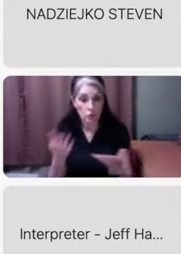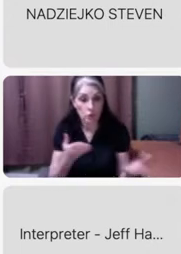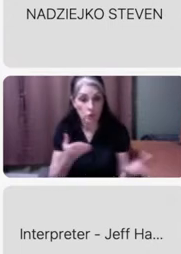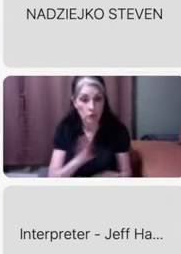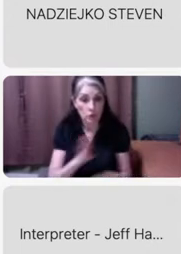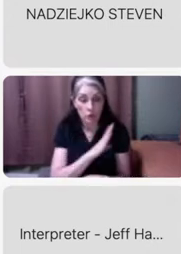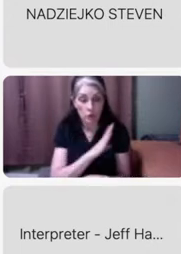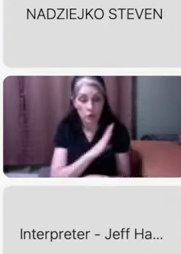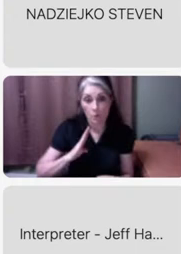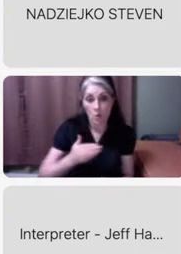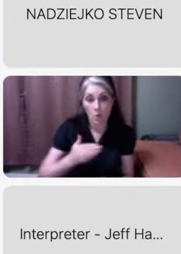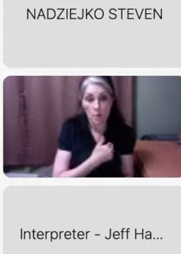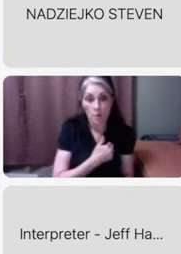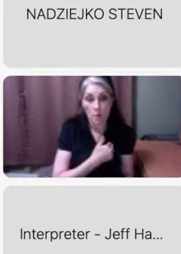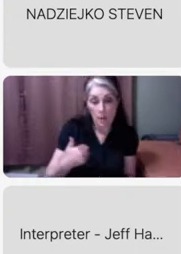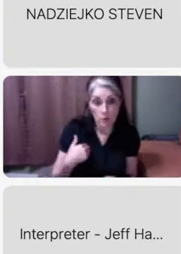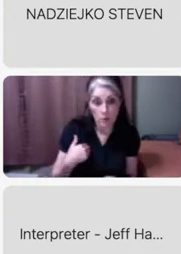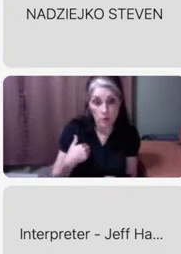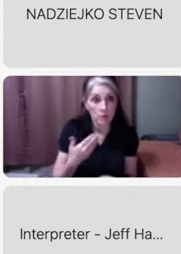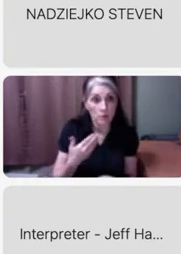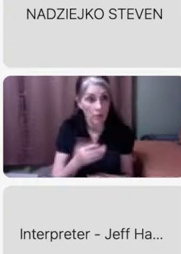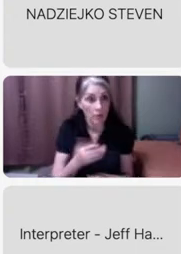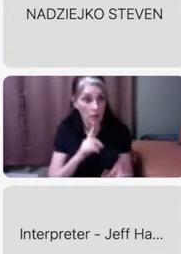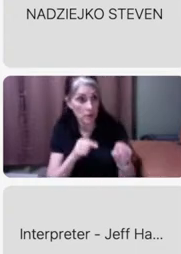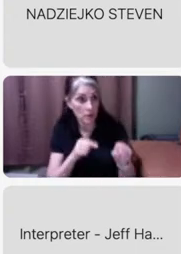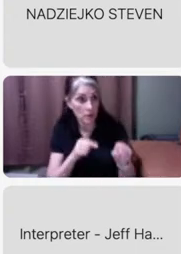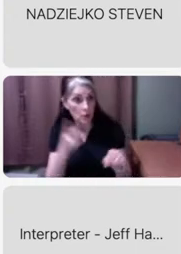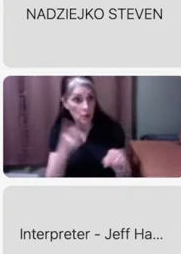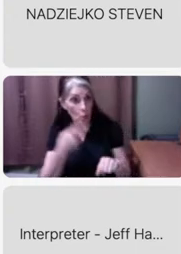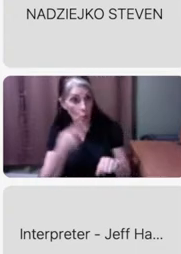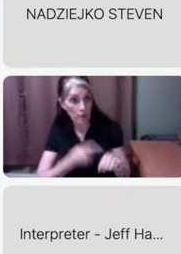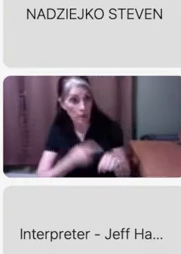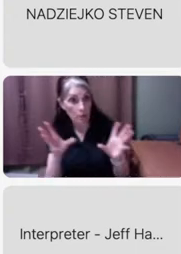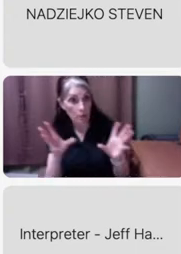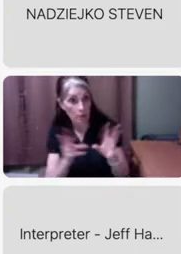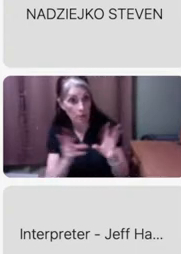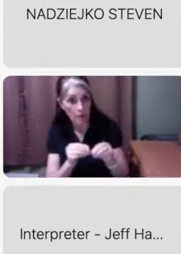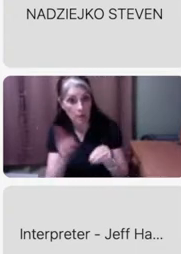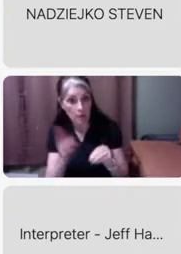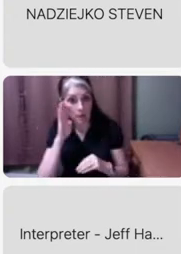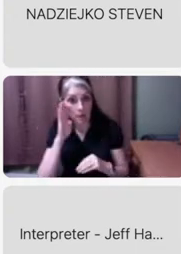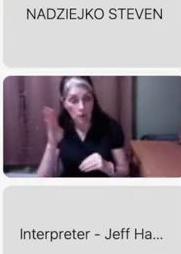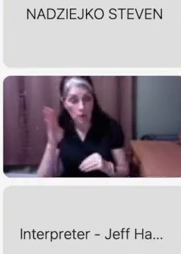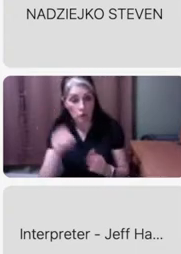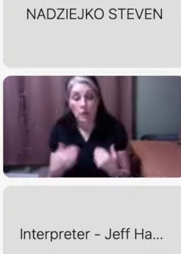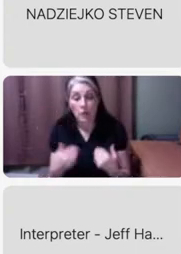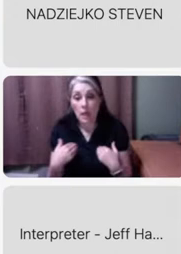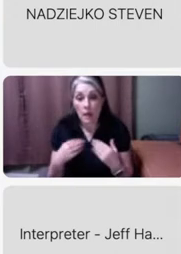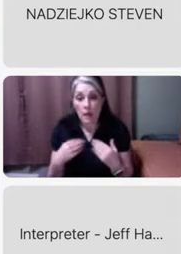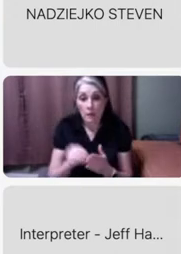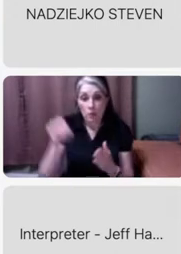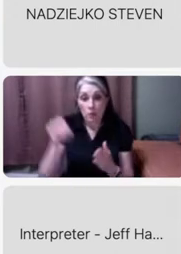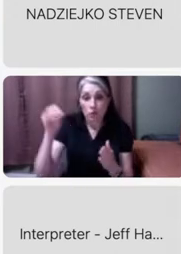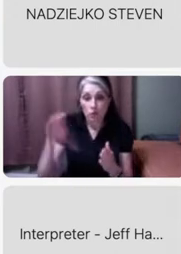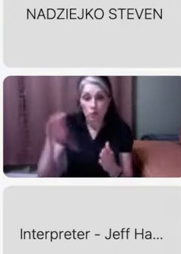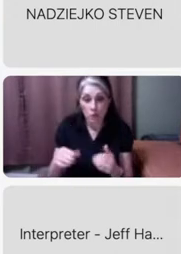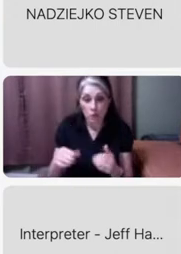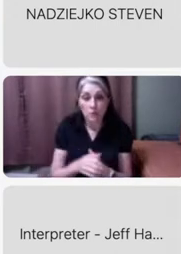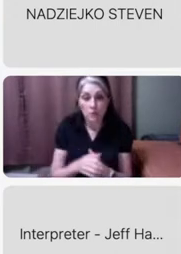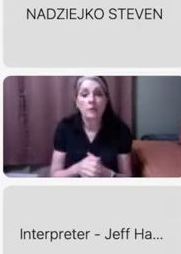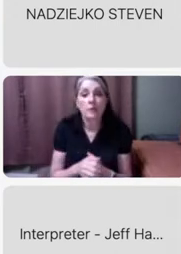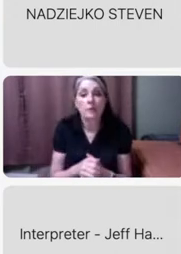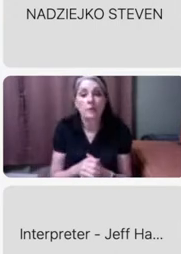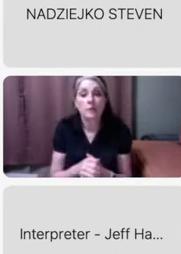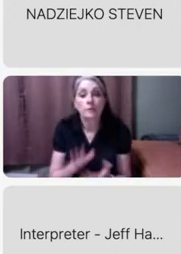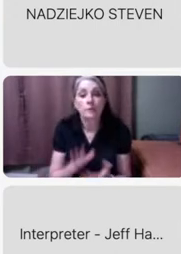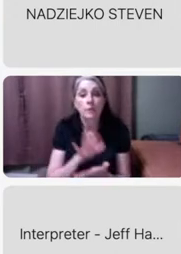member was able to attend one of the meetings in the future we're going to be looking for students to be part of the